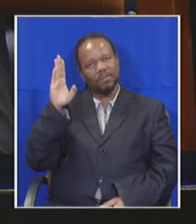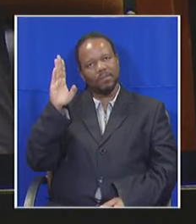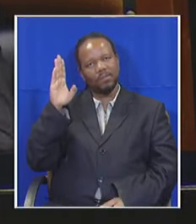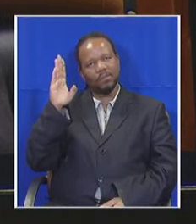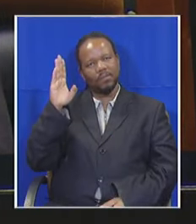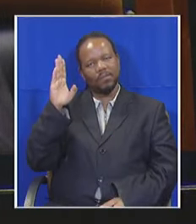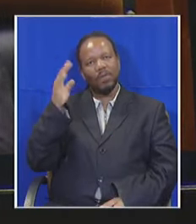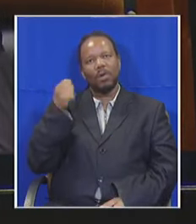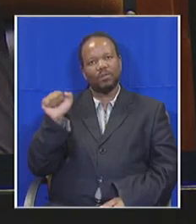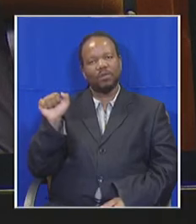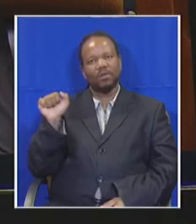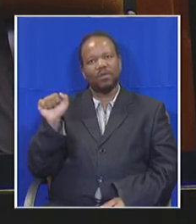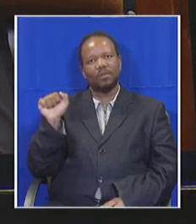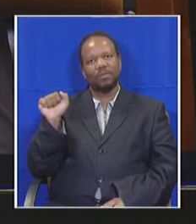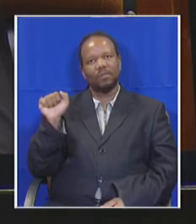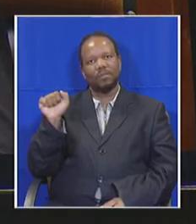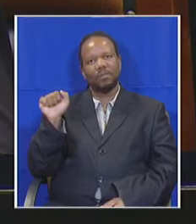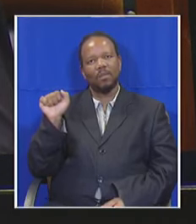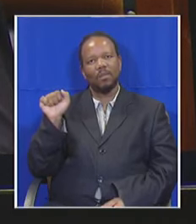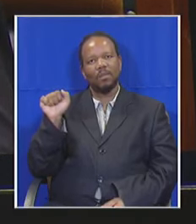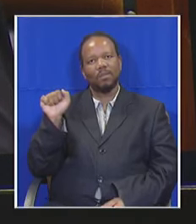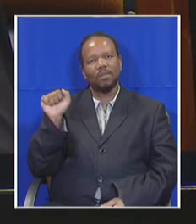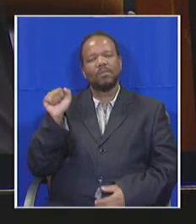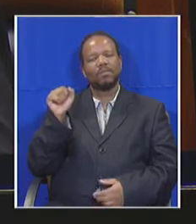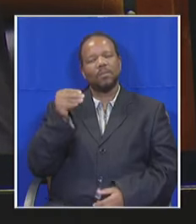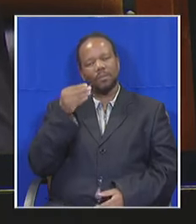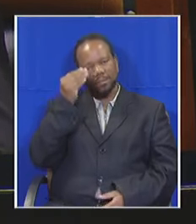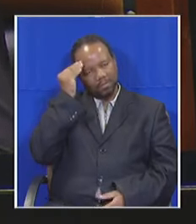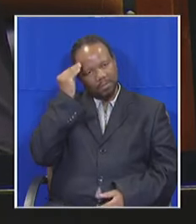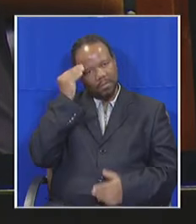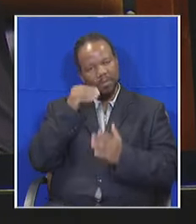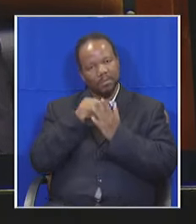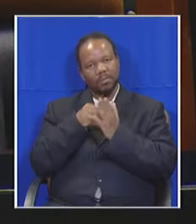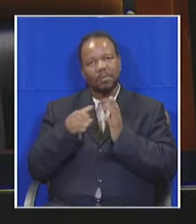Okay. Your objection will be noted.